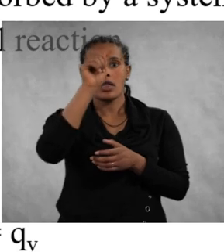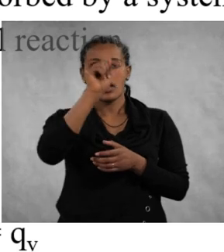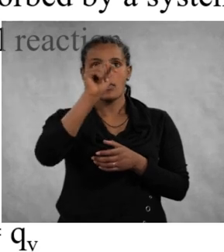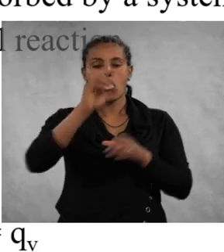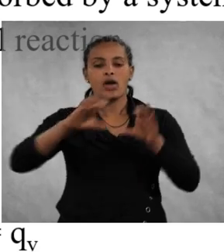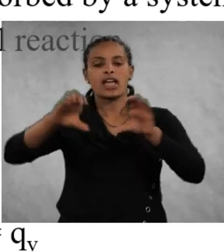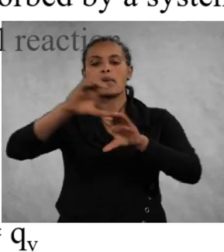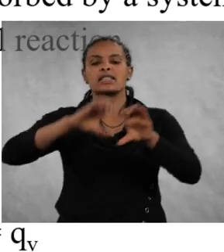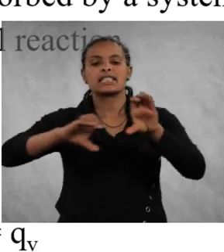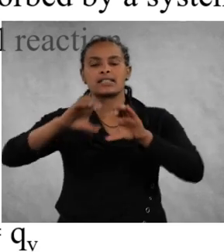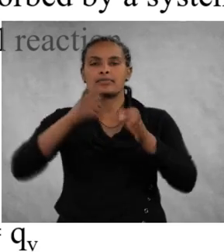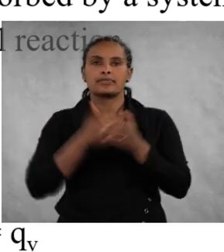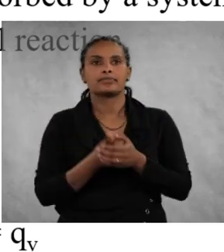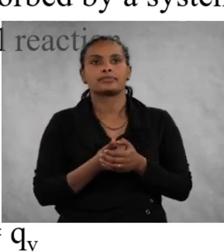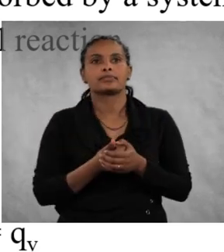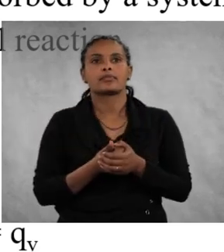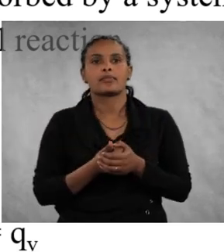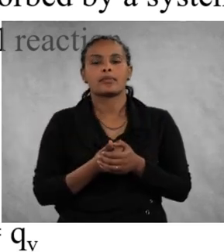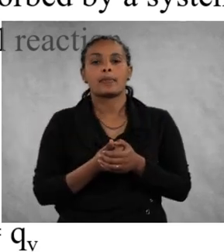Thermochemistry.